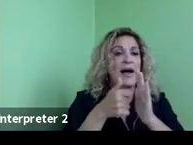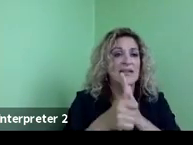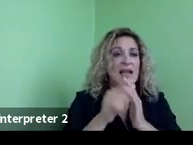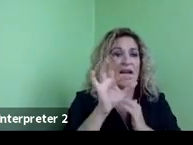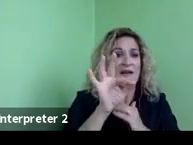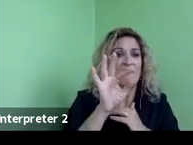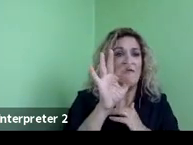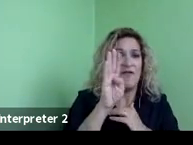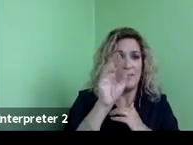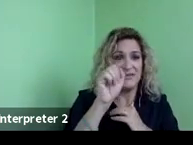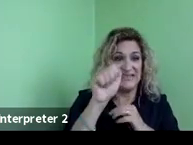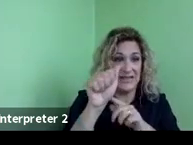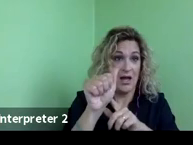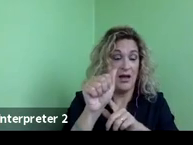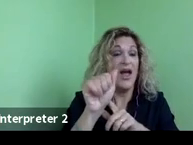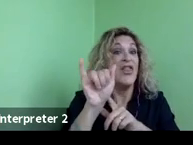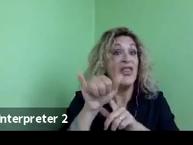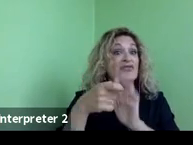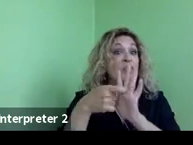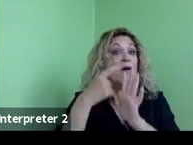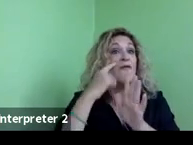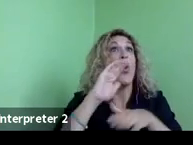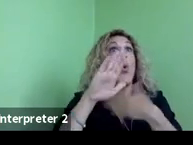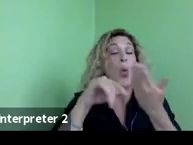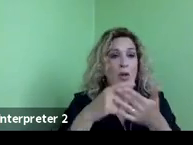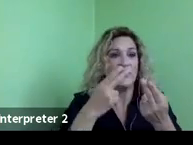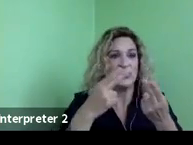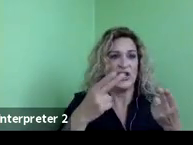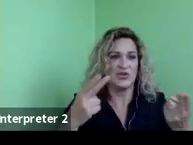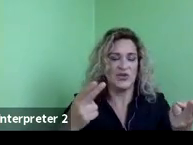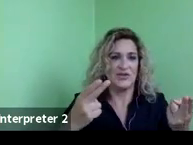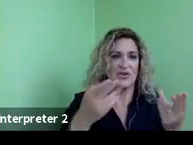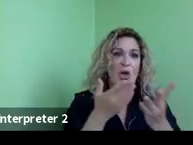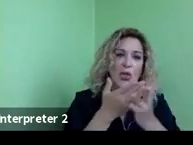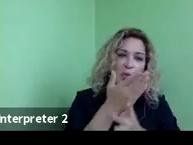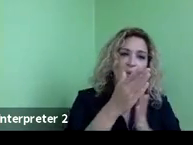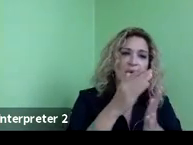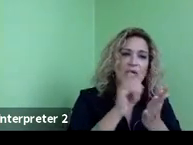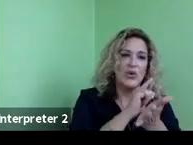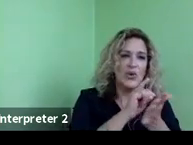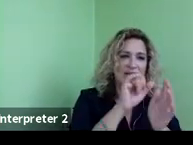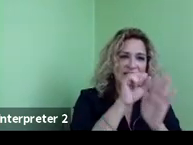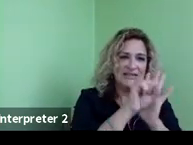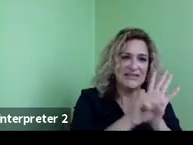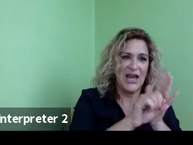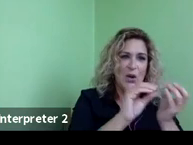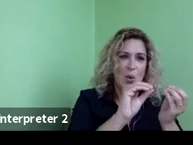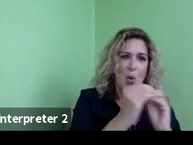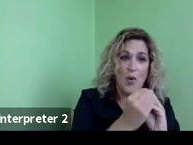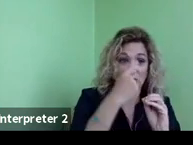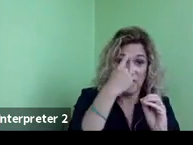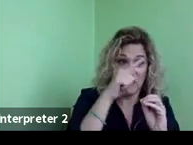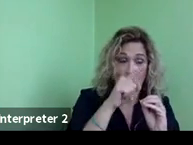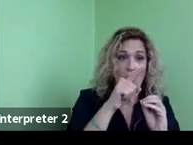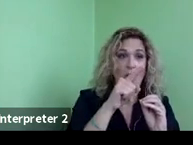our shelters through the New York State Office for Children and Family Services, there was something